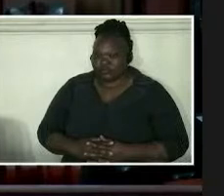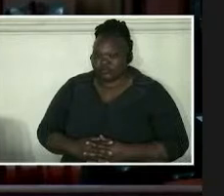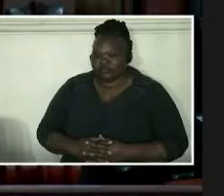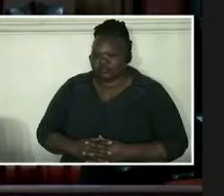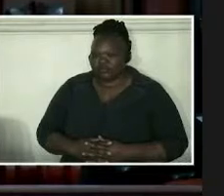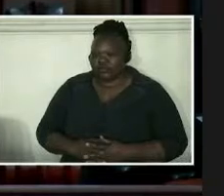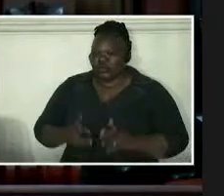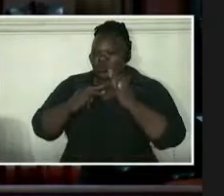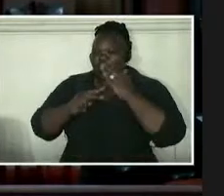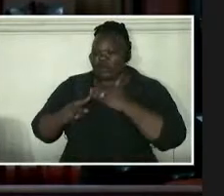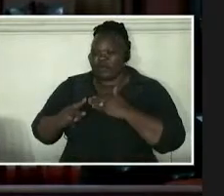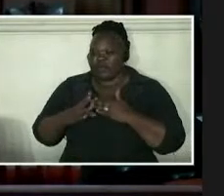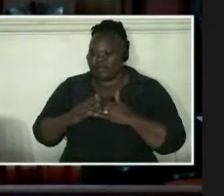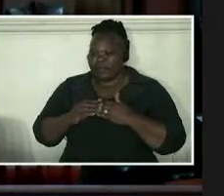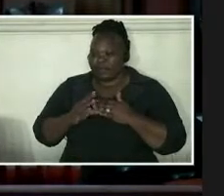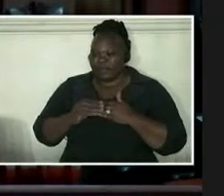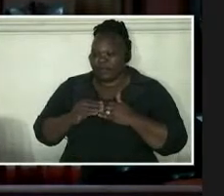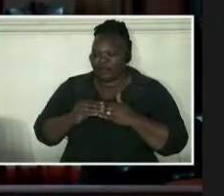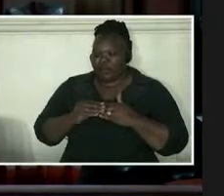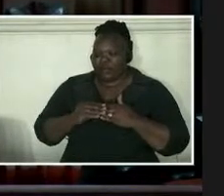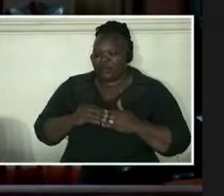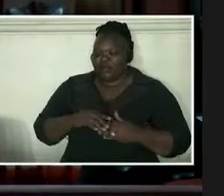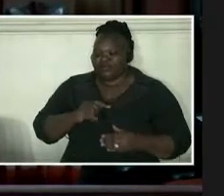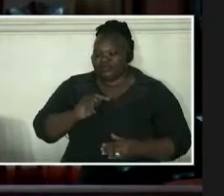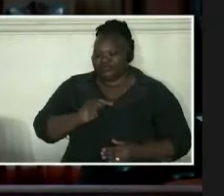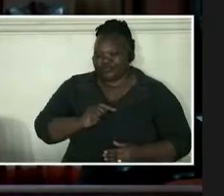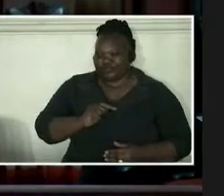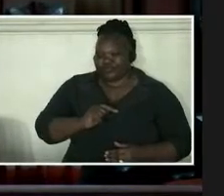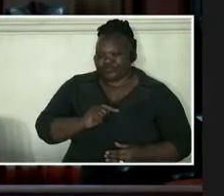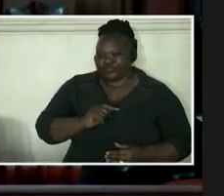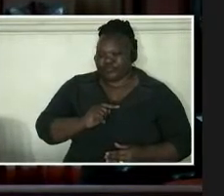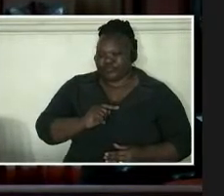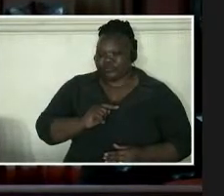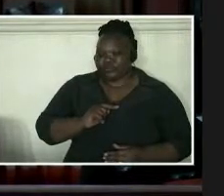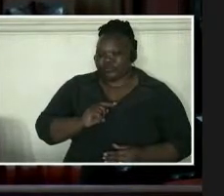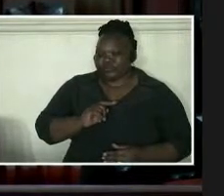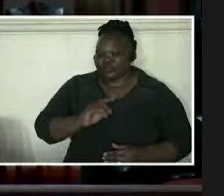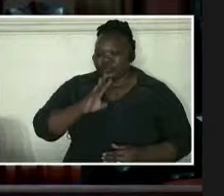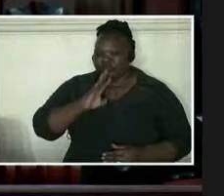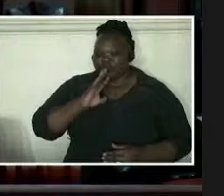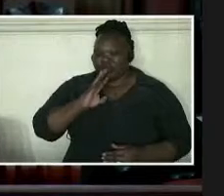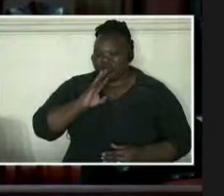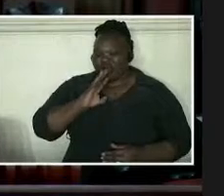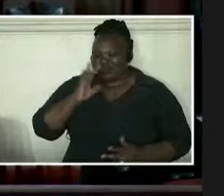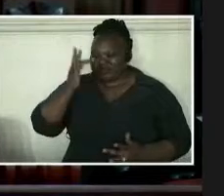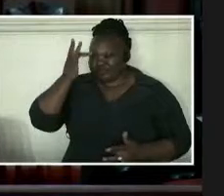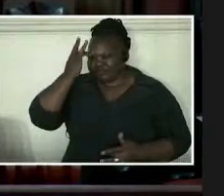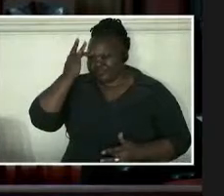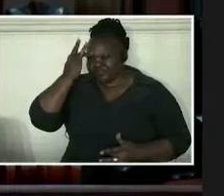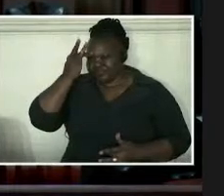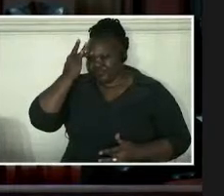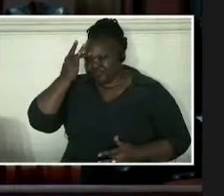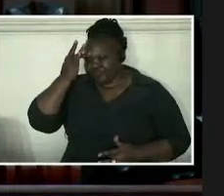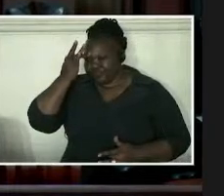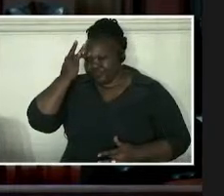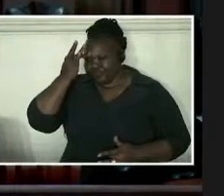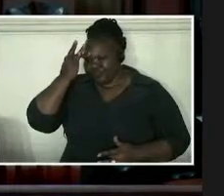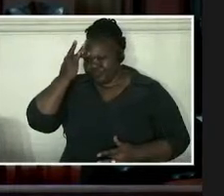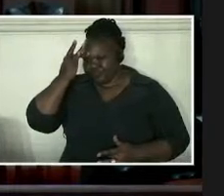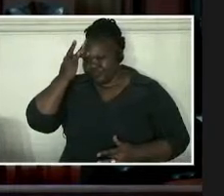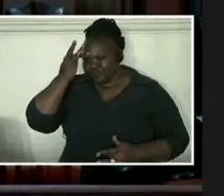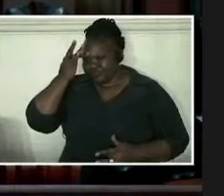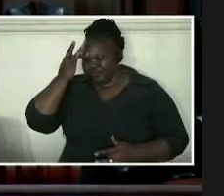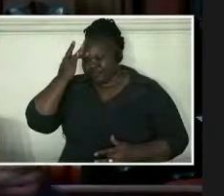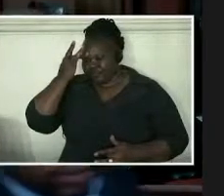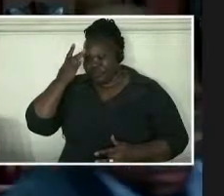honorable members my speaker on the floor as you could see was not feeling well while she has